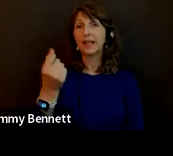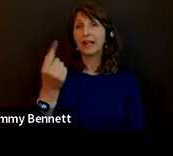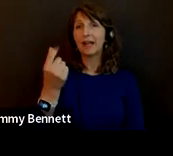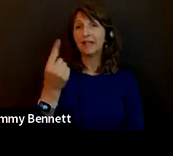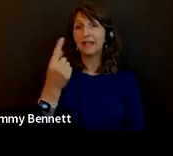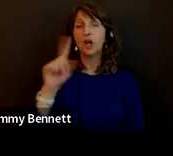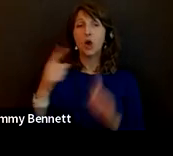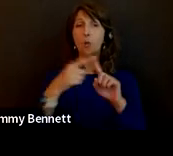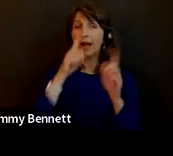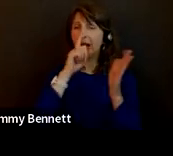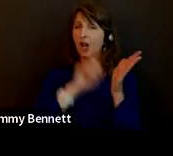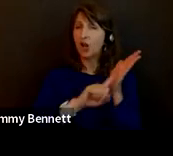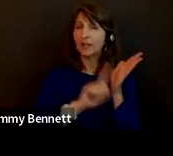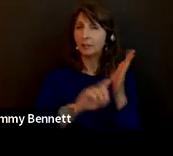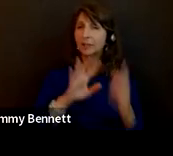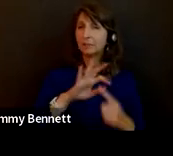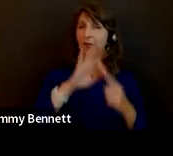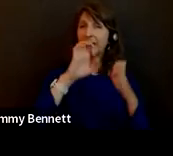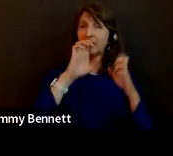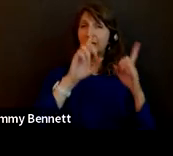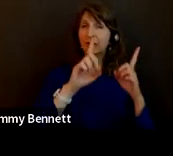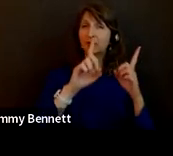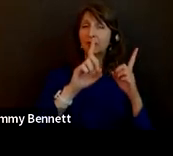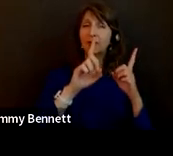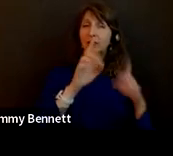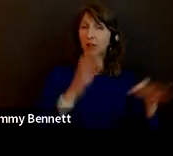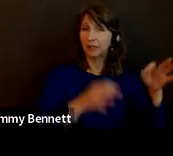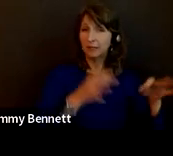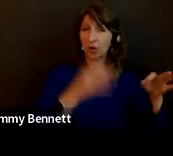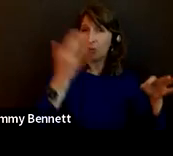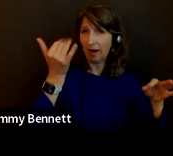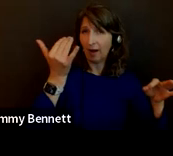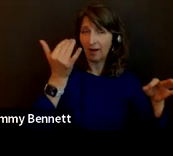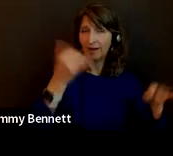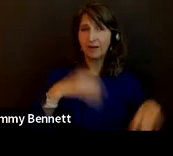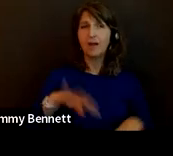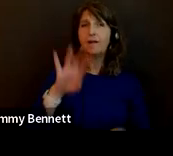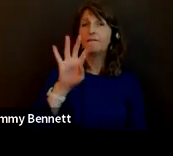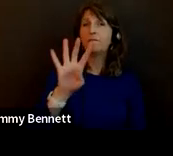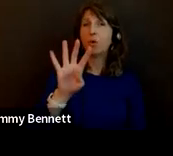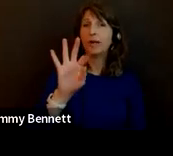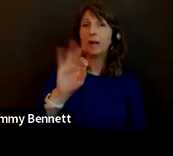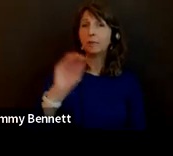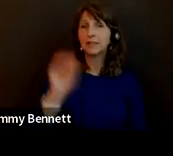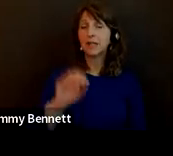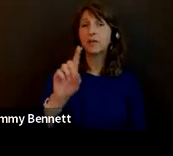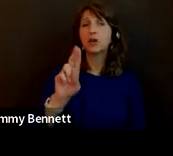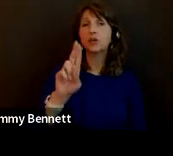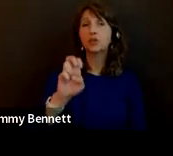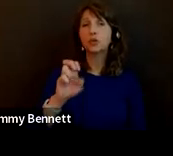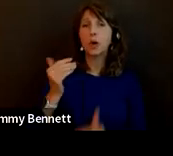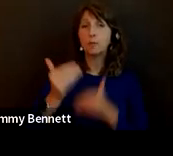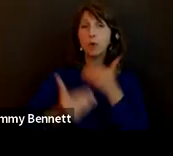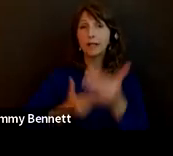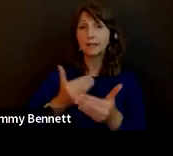education litigation, and I figured out 49% of it, 49% of due process hearings were for placement